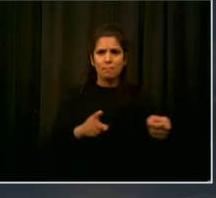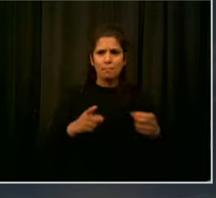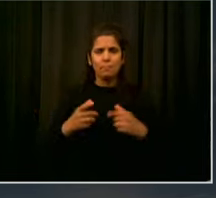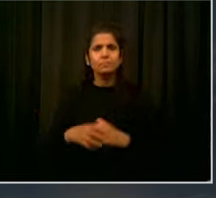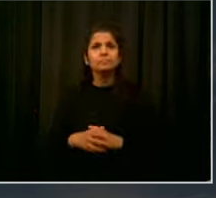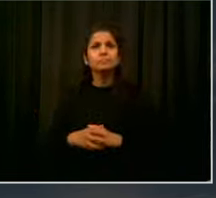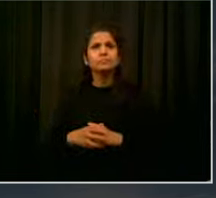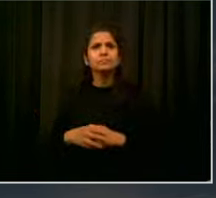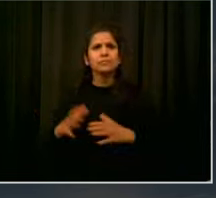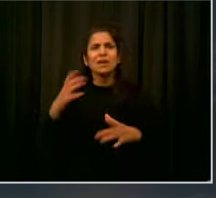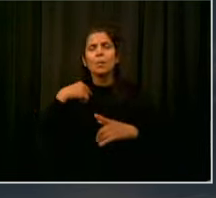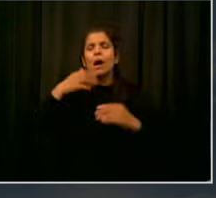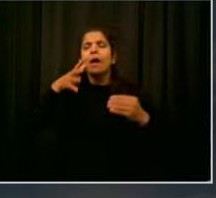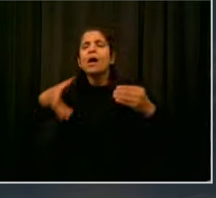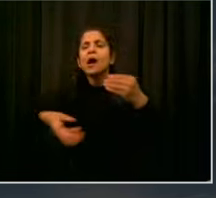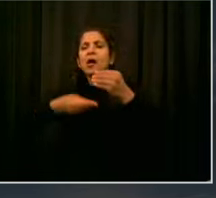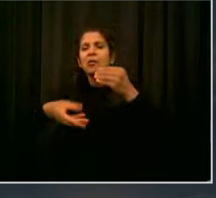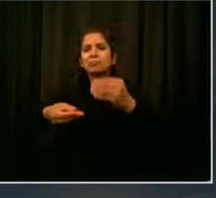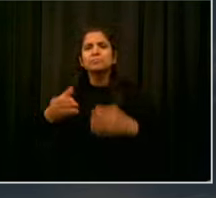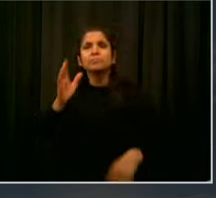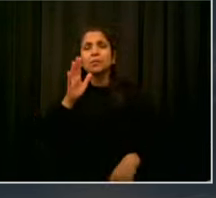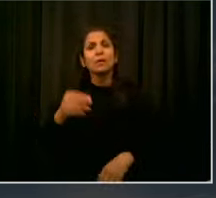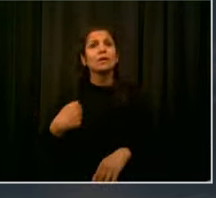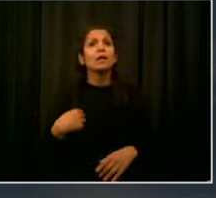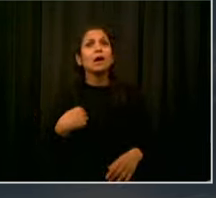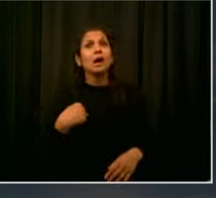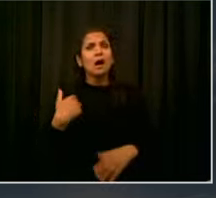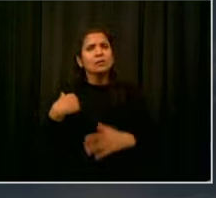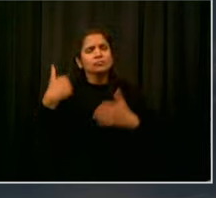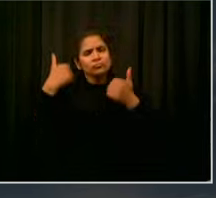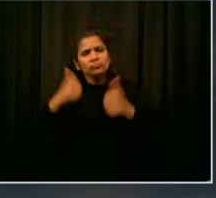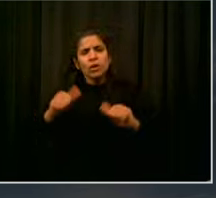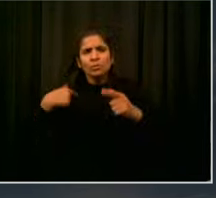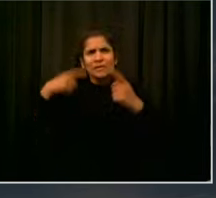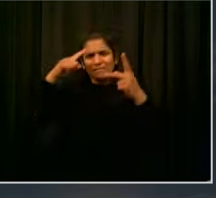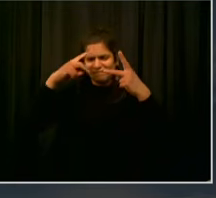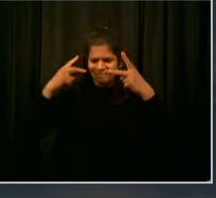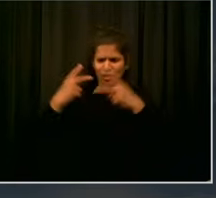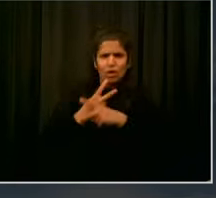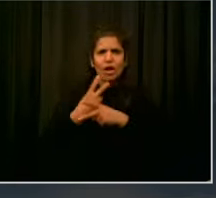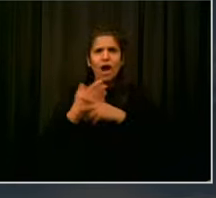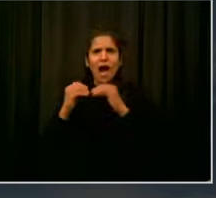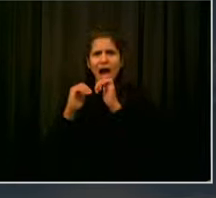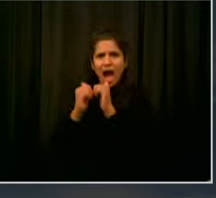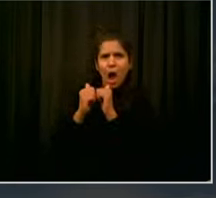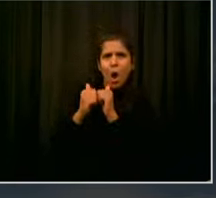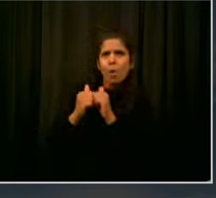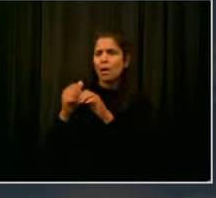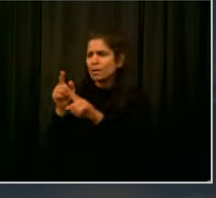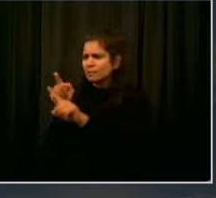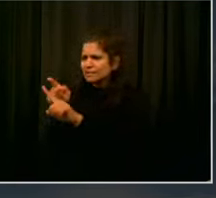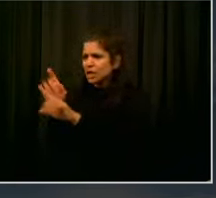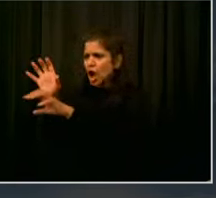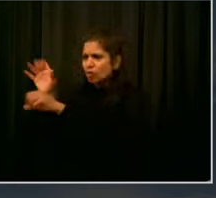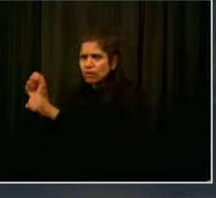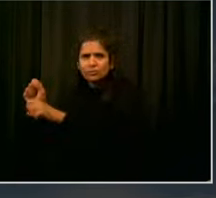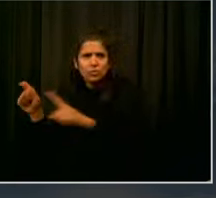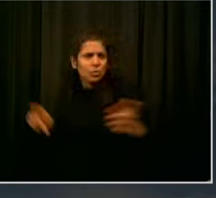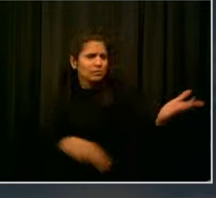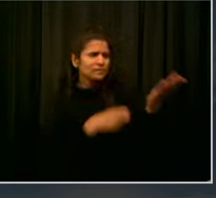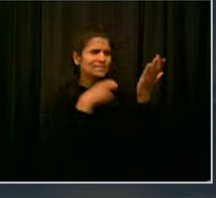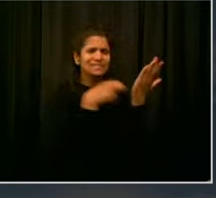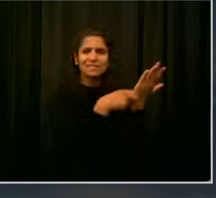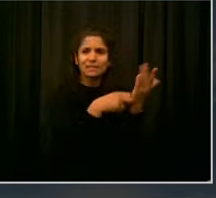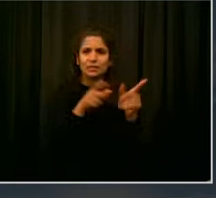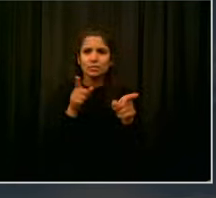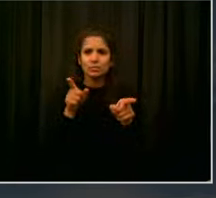obviously done a lot of both summonses and arrests. And then on the point of the only thing I'll add on the point of the press, you